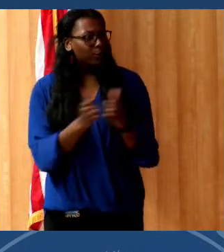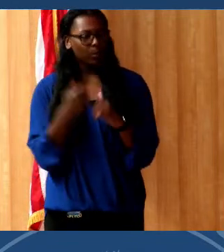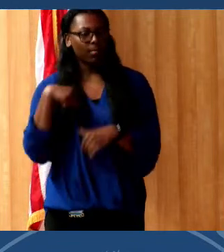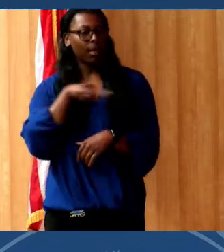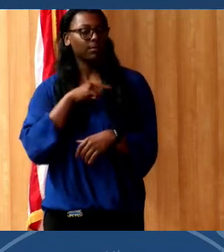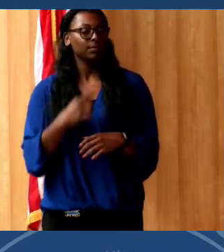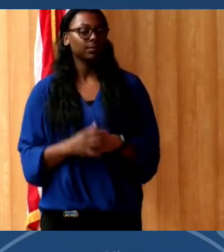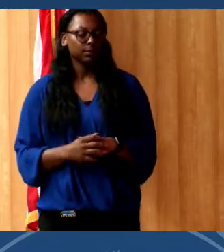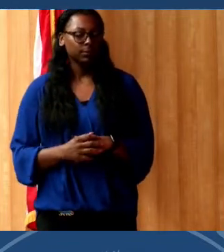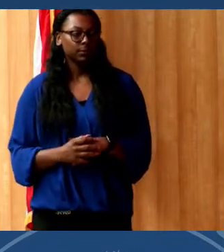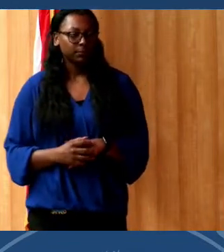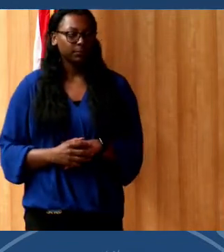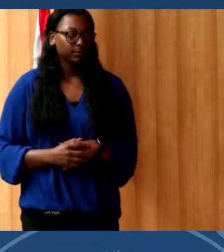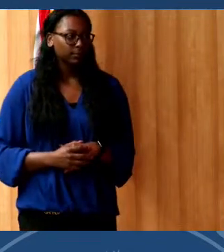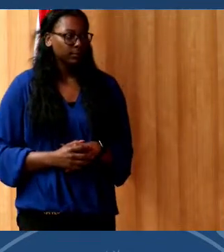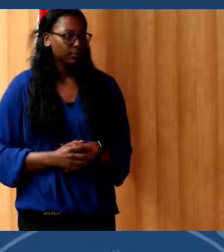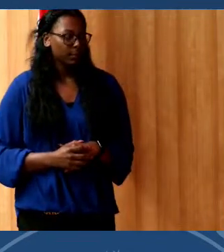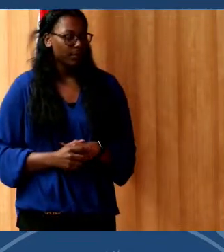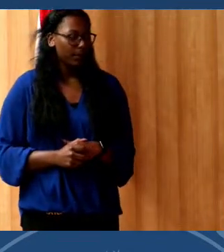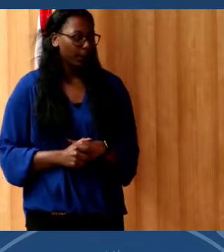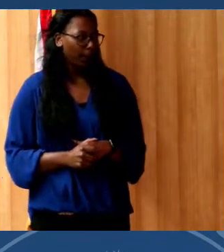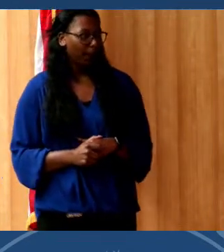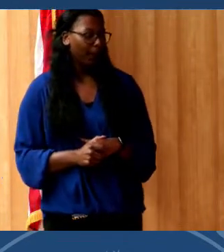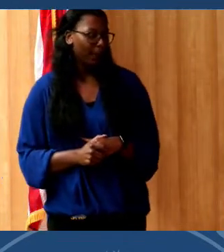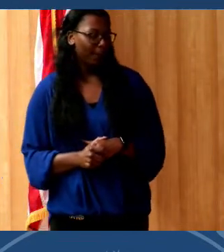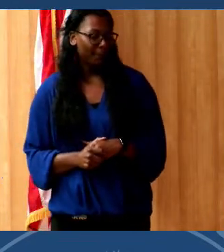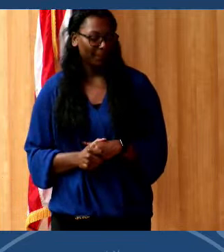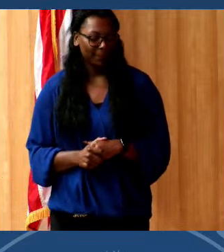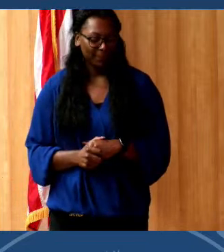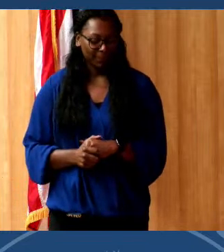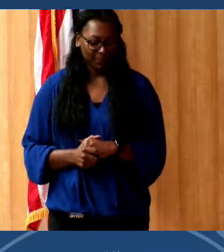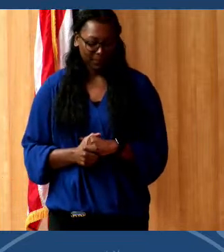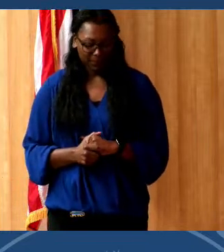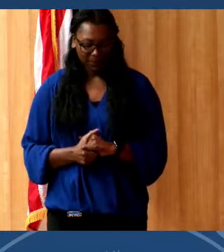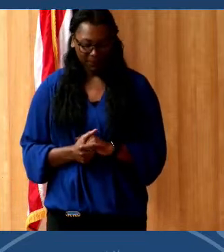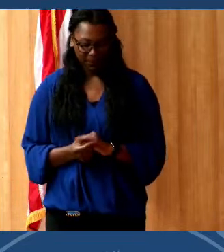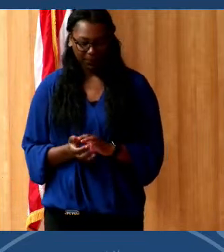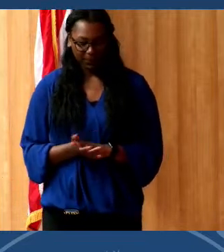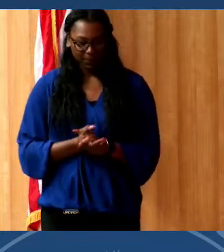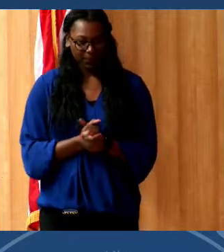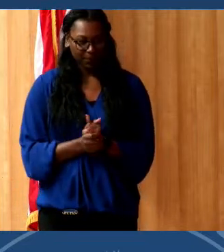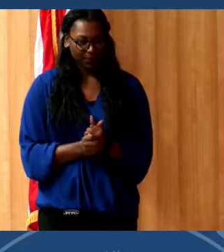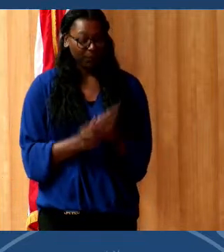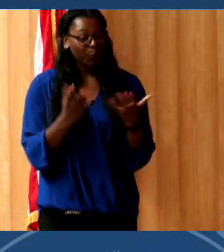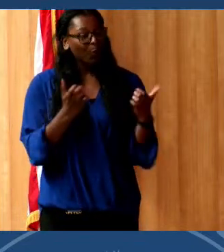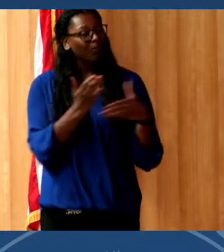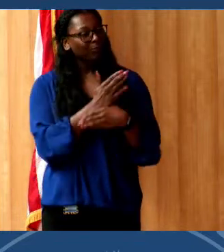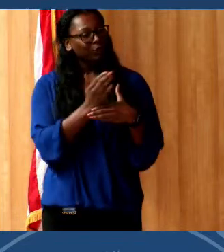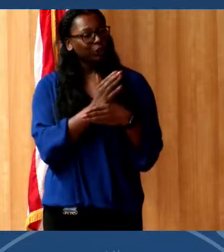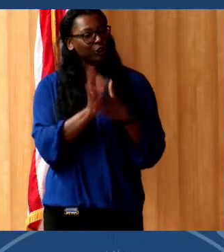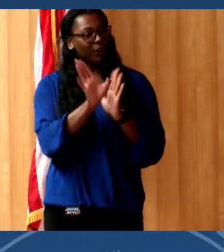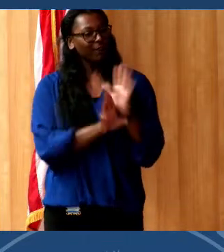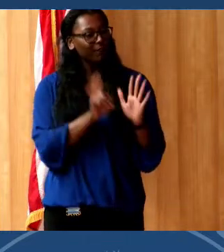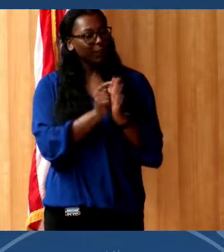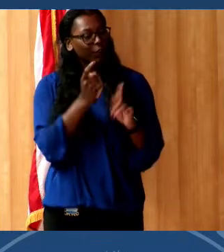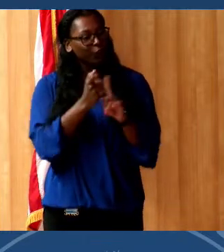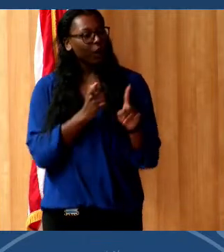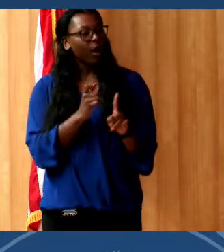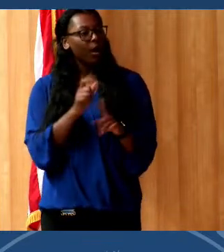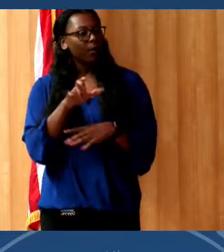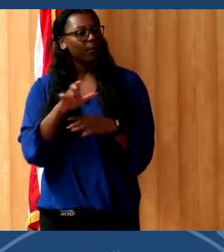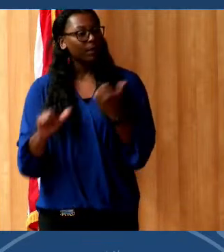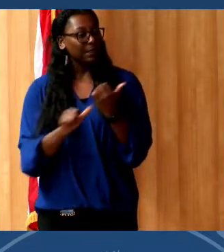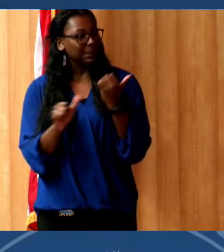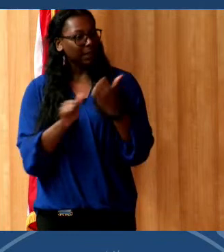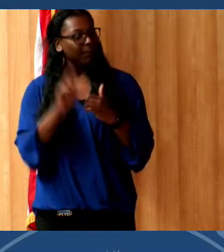us. We wanted to show or share a video from the Lieutenant Governor who was unable